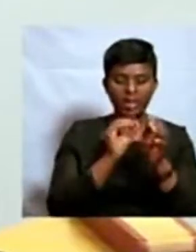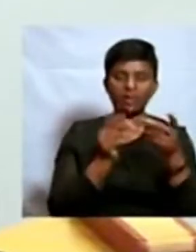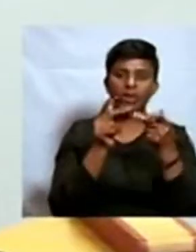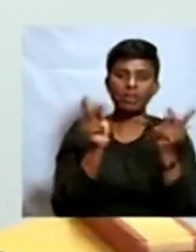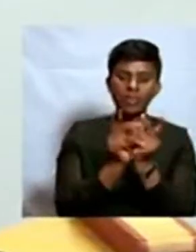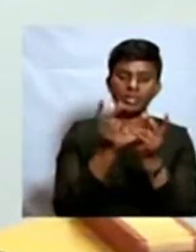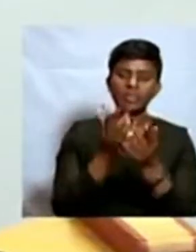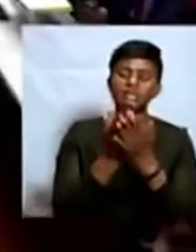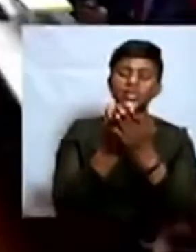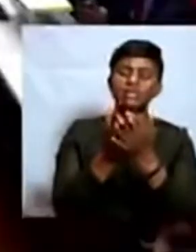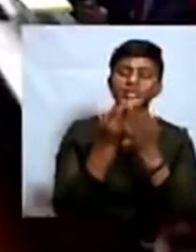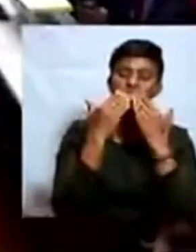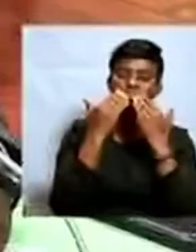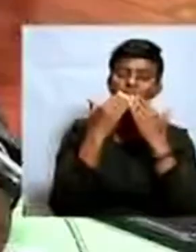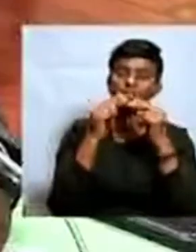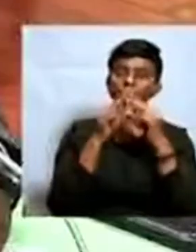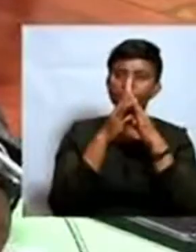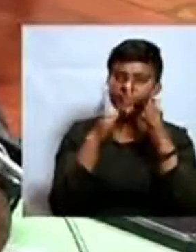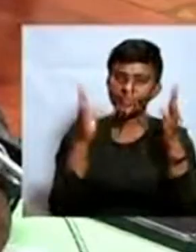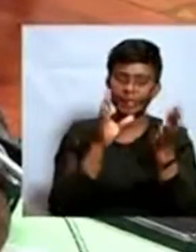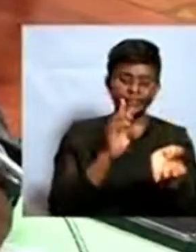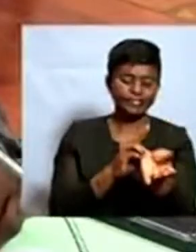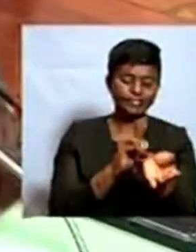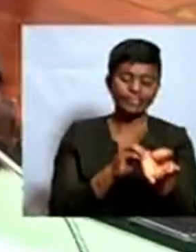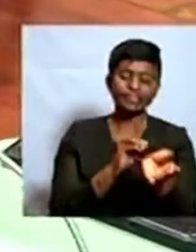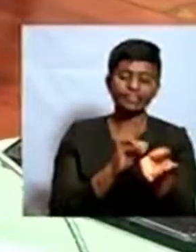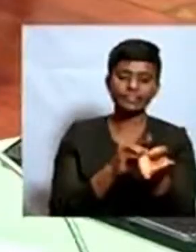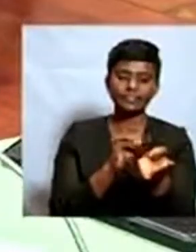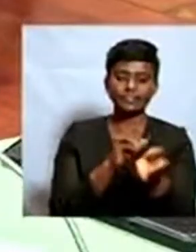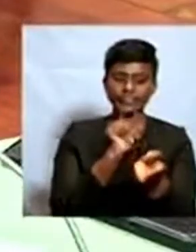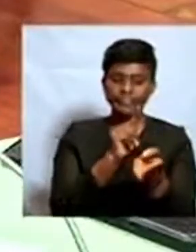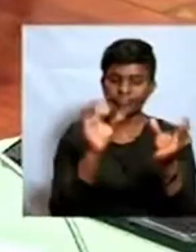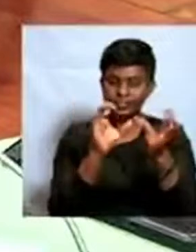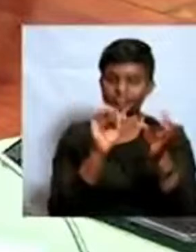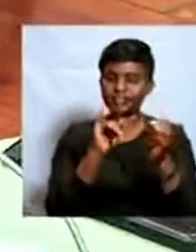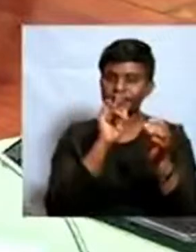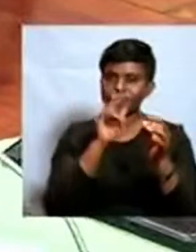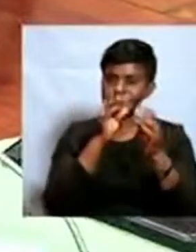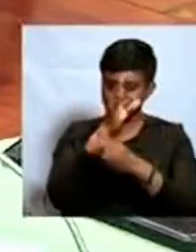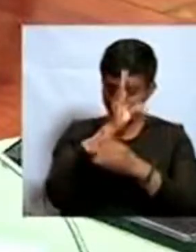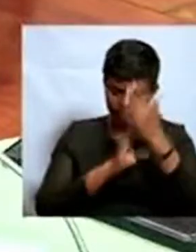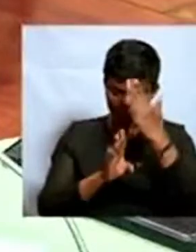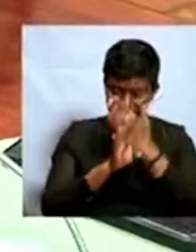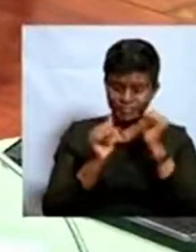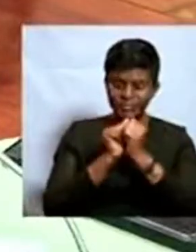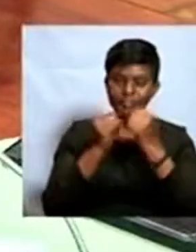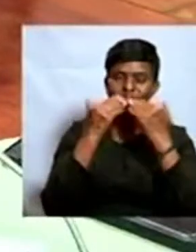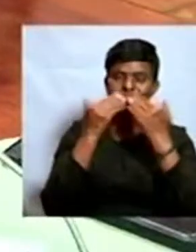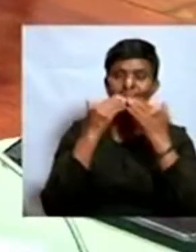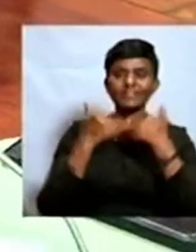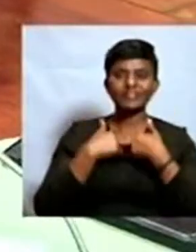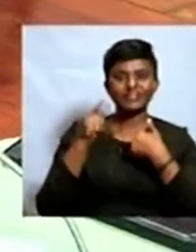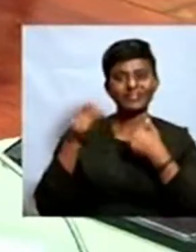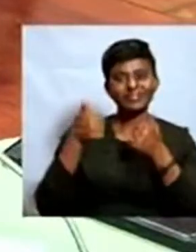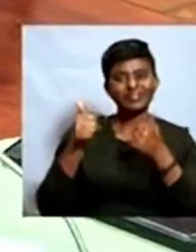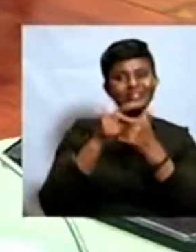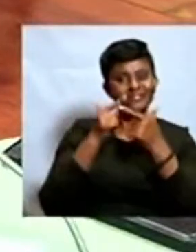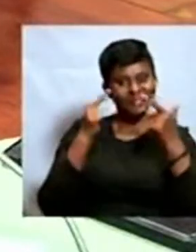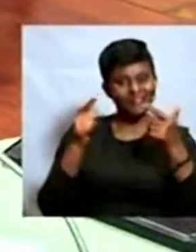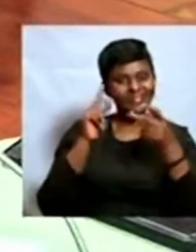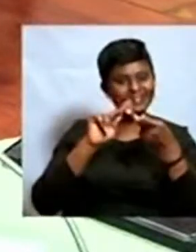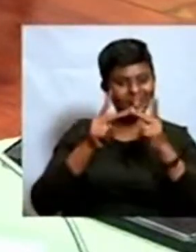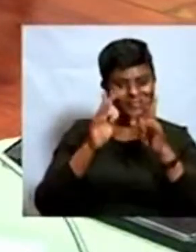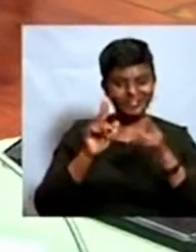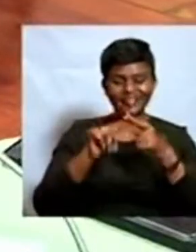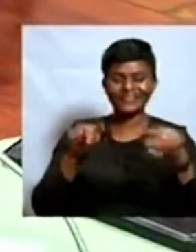submit. Thank you so much, Doc. This committee is extremely humbled and grateful. You've been great partners to